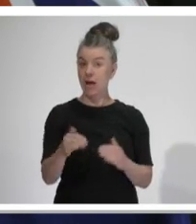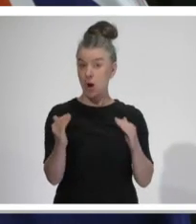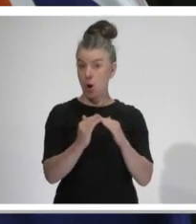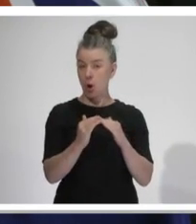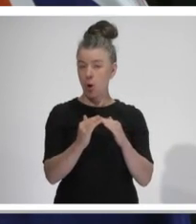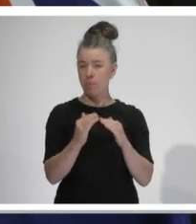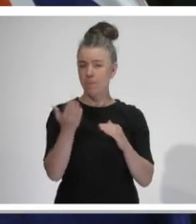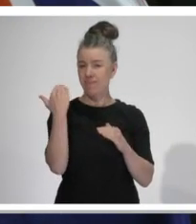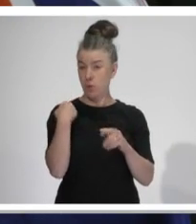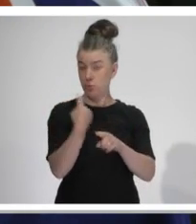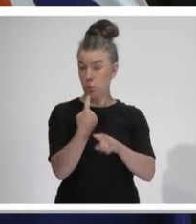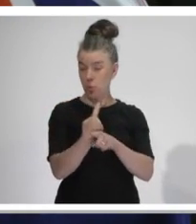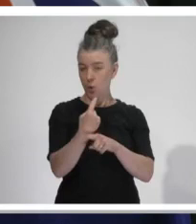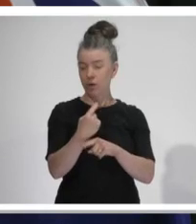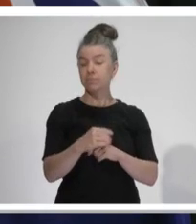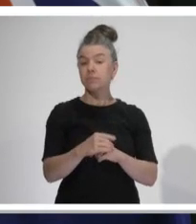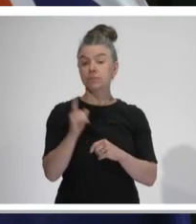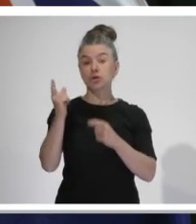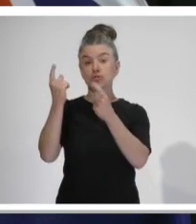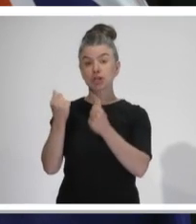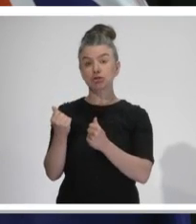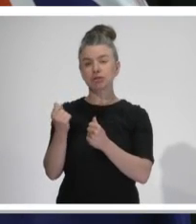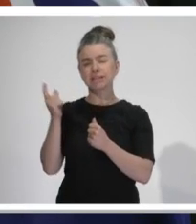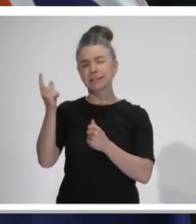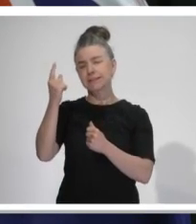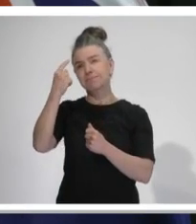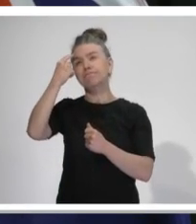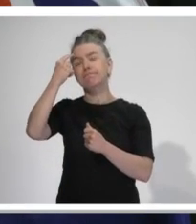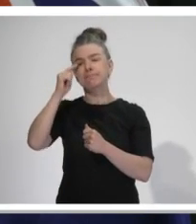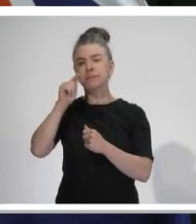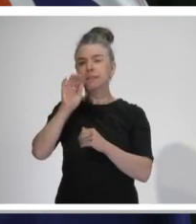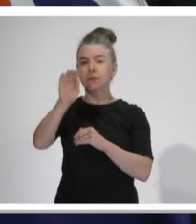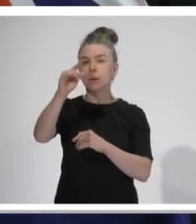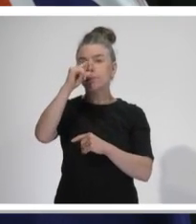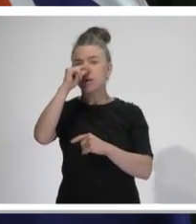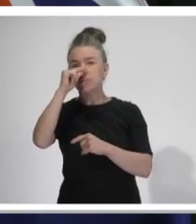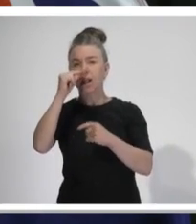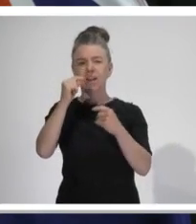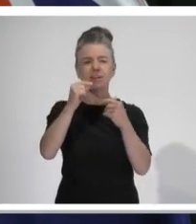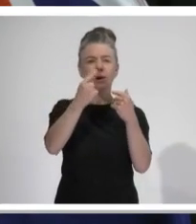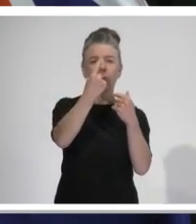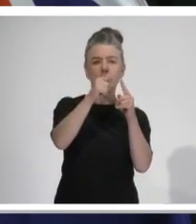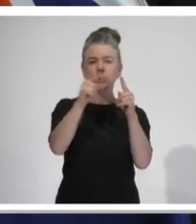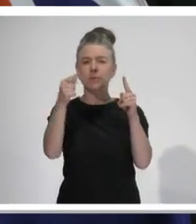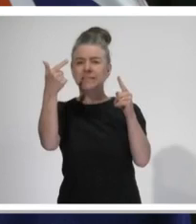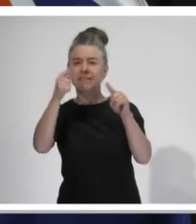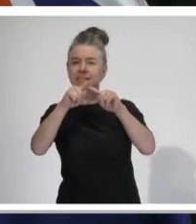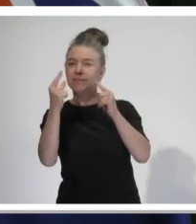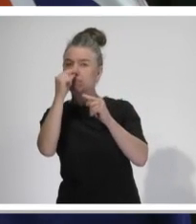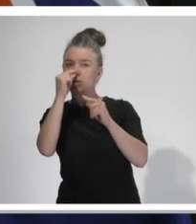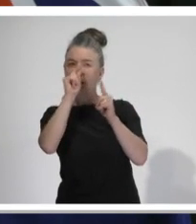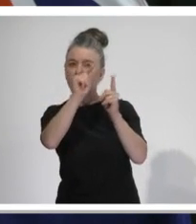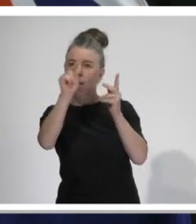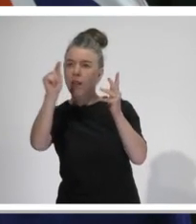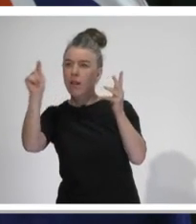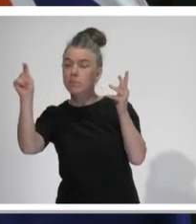to save lives, I'd note that the Treasury scenarios released earlier this week also reflected that a little longer now spent at